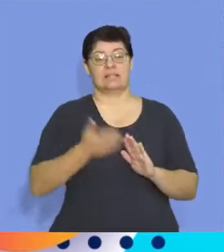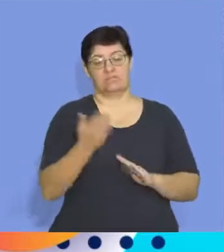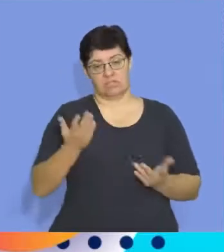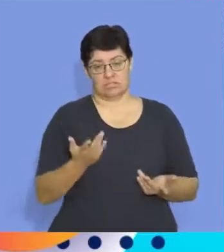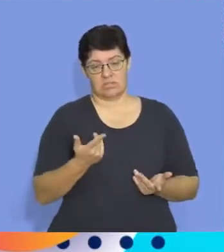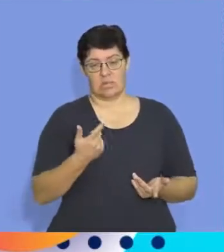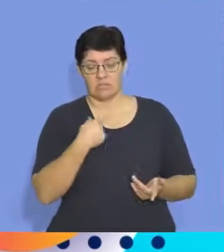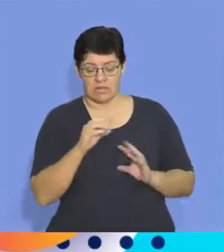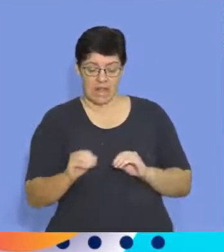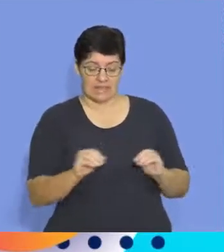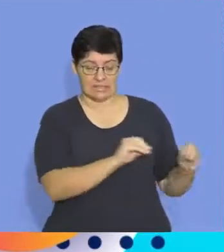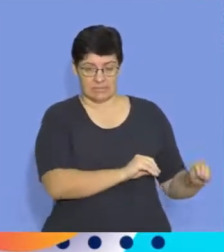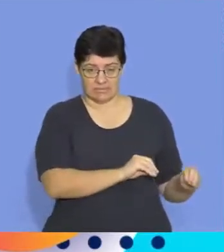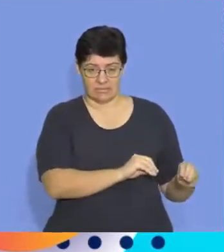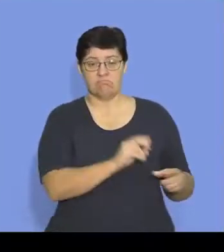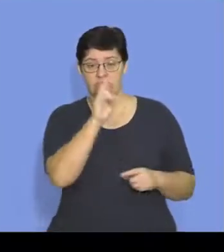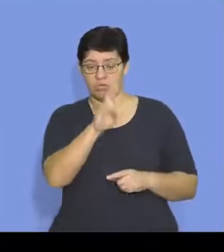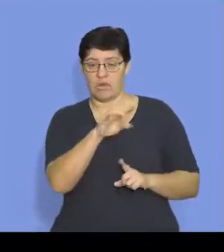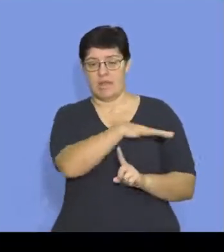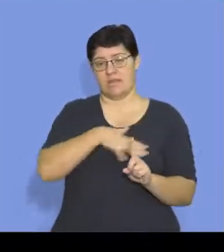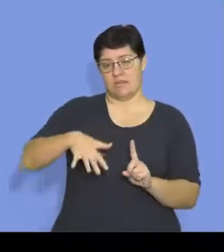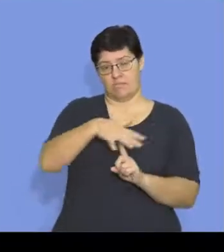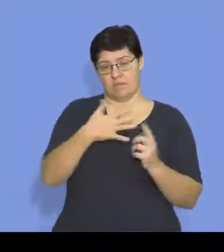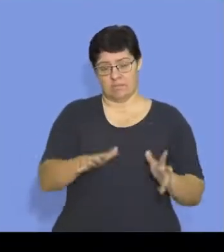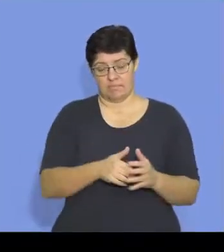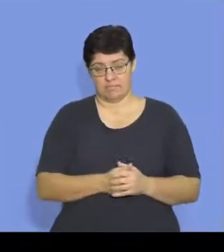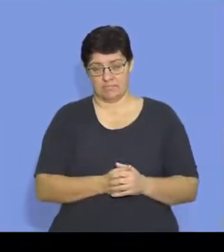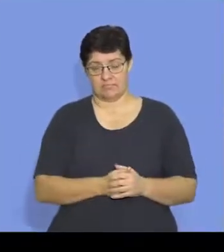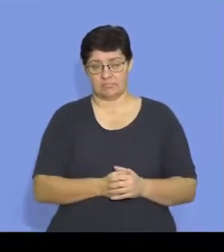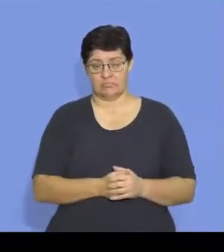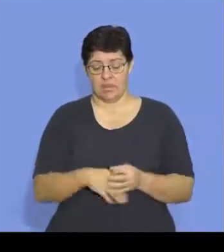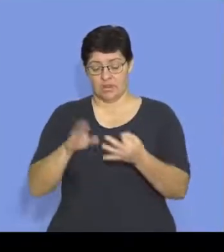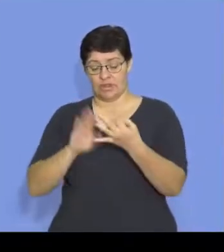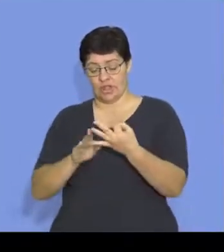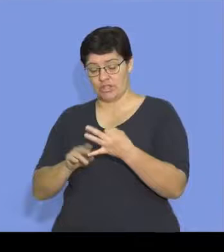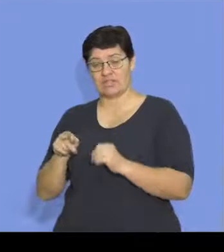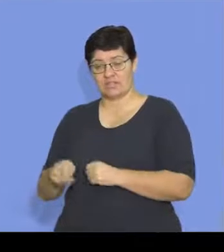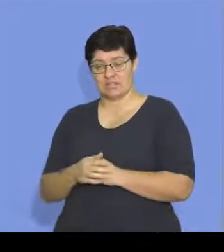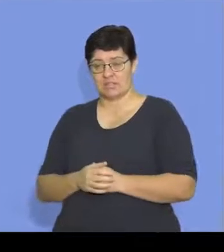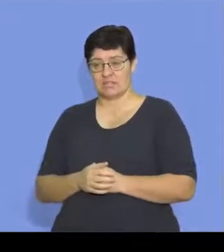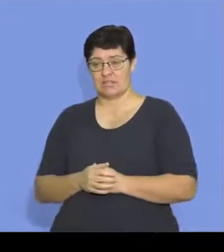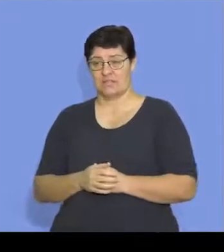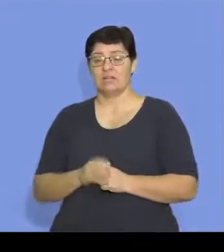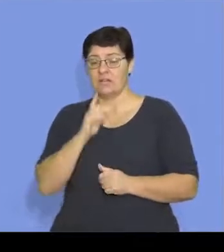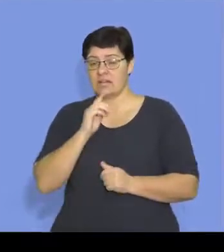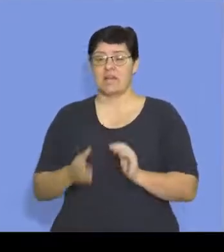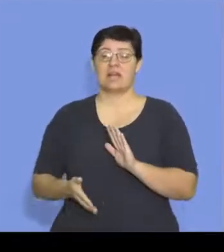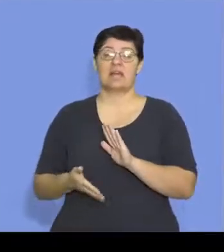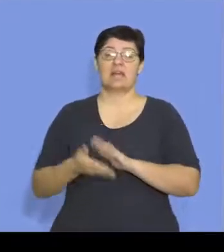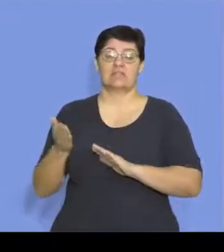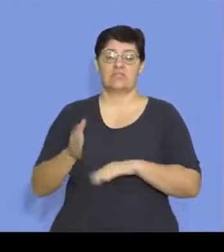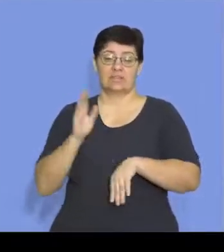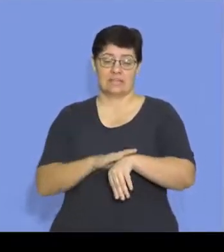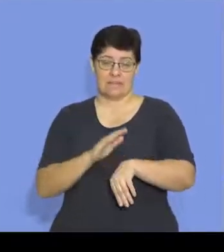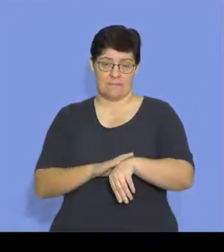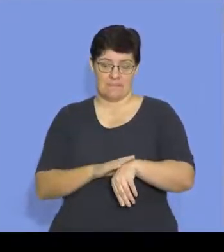find displacement by looking at the area. And lastly, if we look at the acceleration time